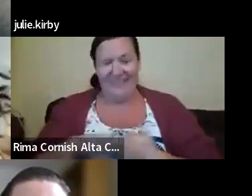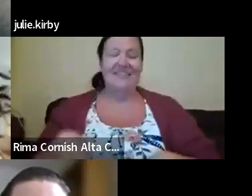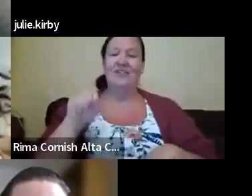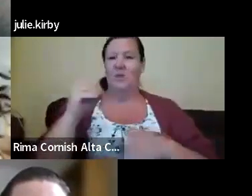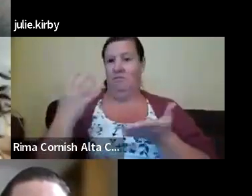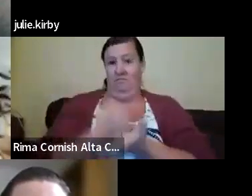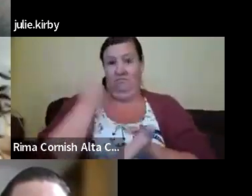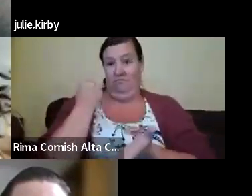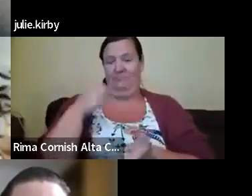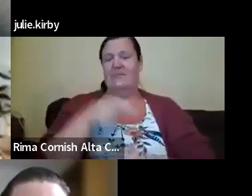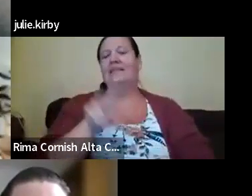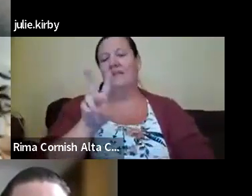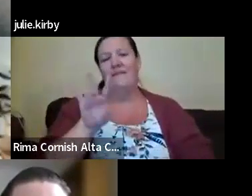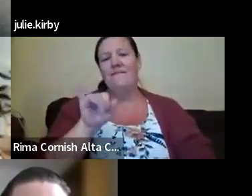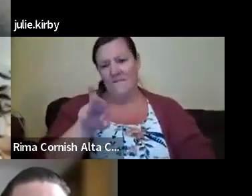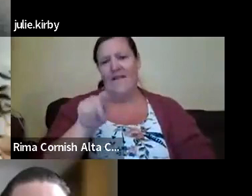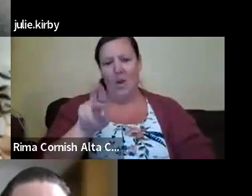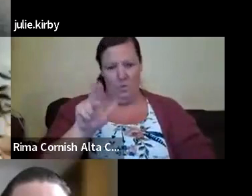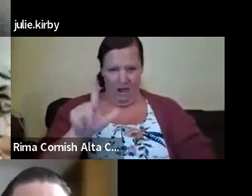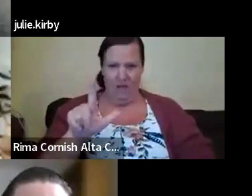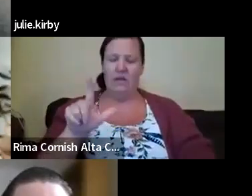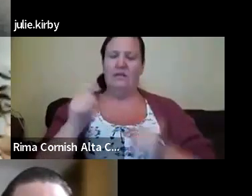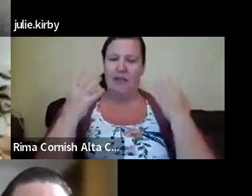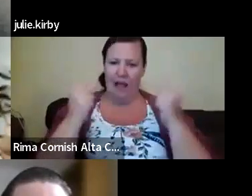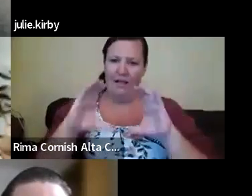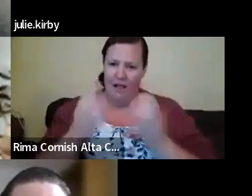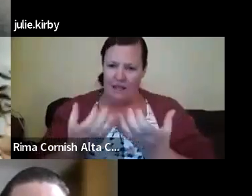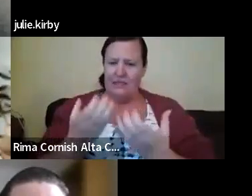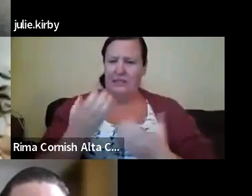than welcome to join. It's a great opportunity.